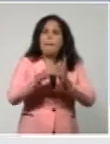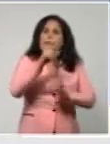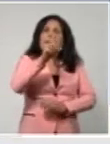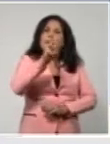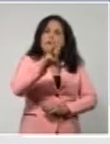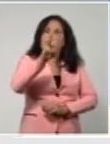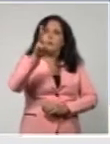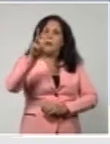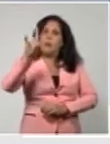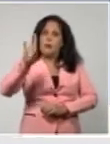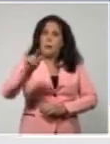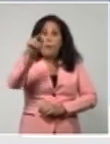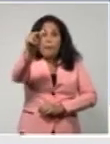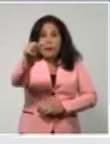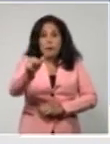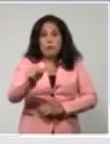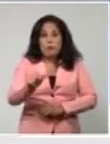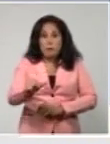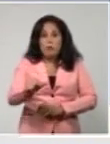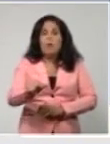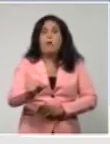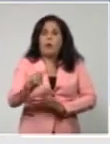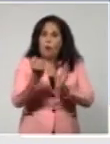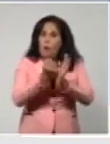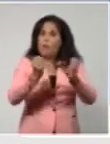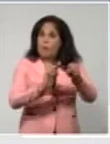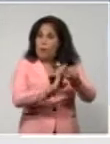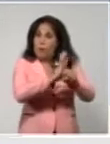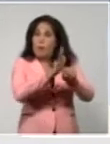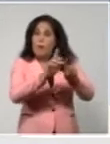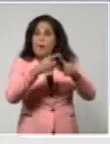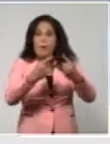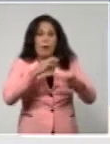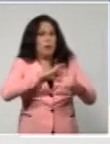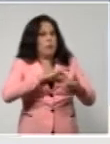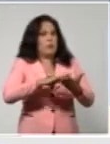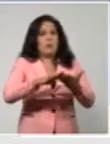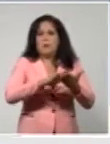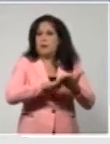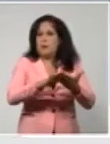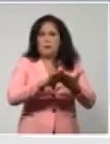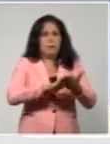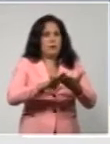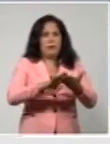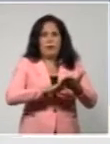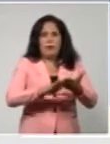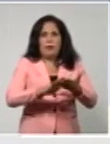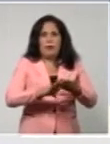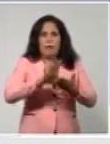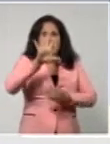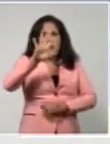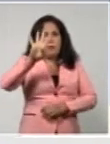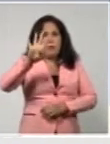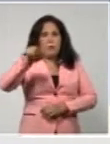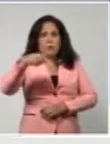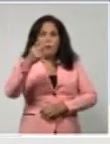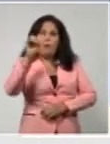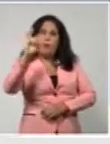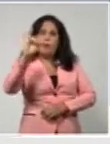1,339 asymptomatic cases at the time of testing, for 54.7% of the